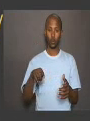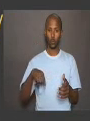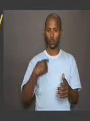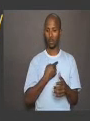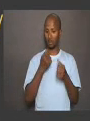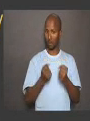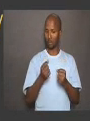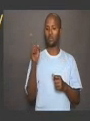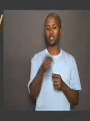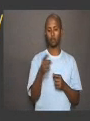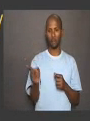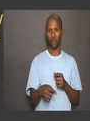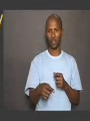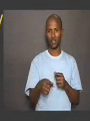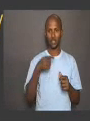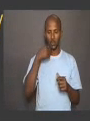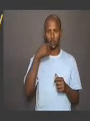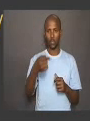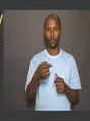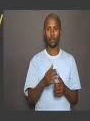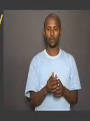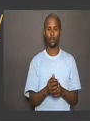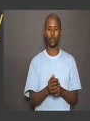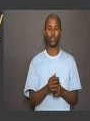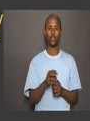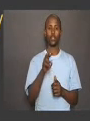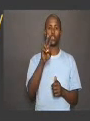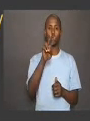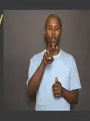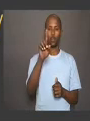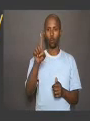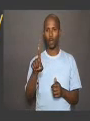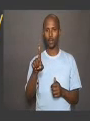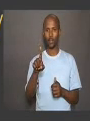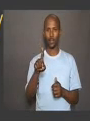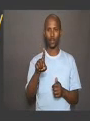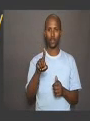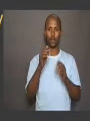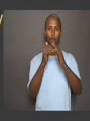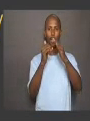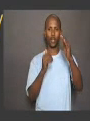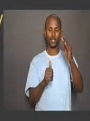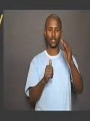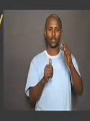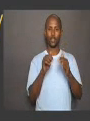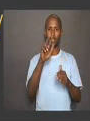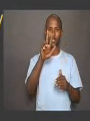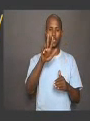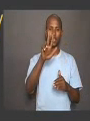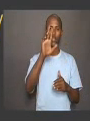We can simplify this to say that 21